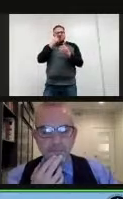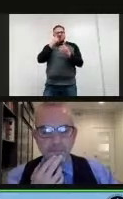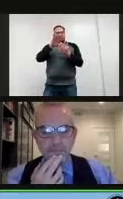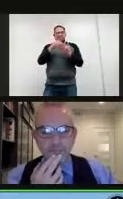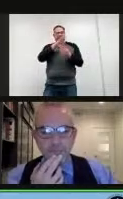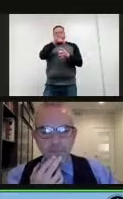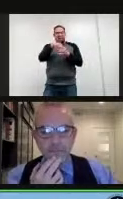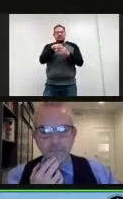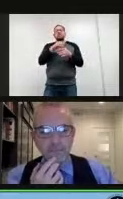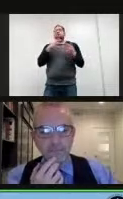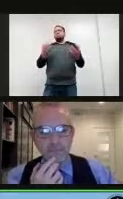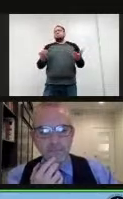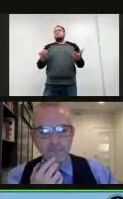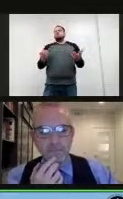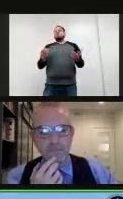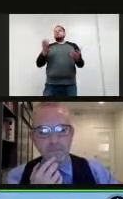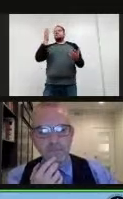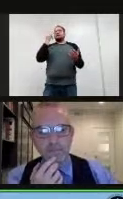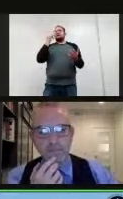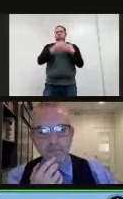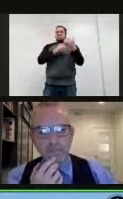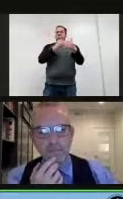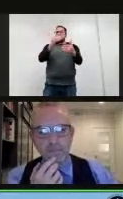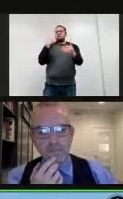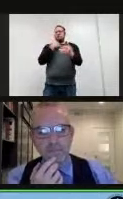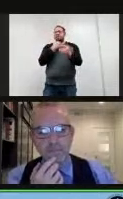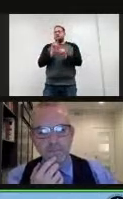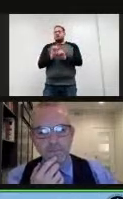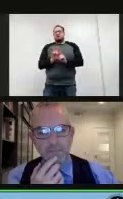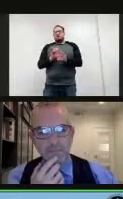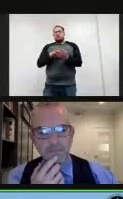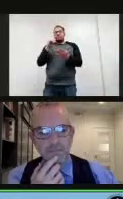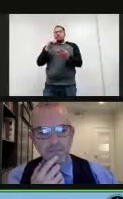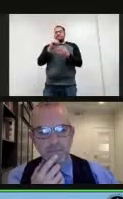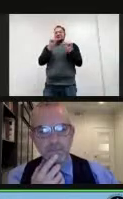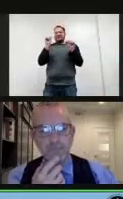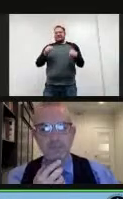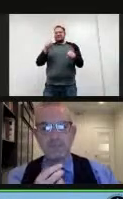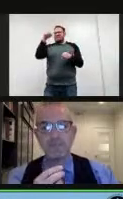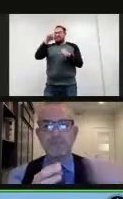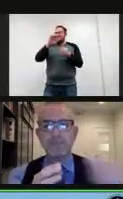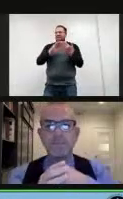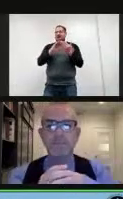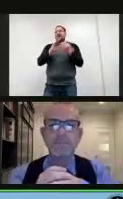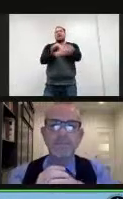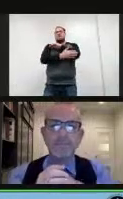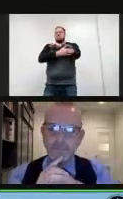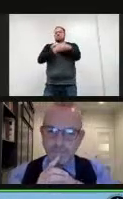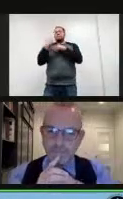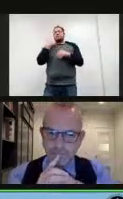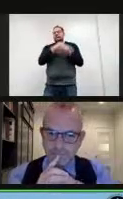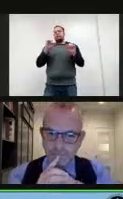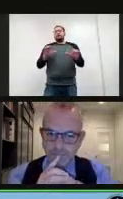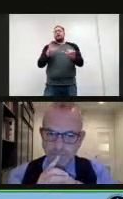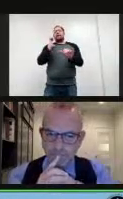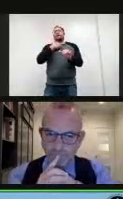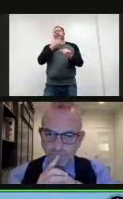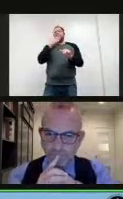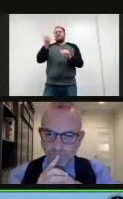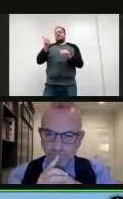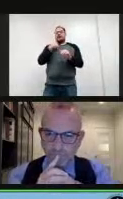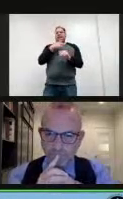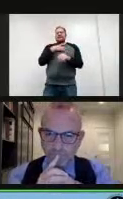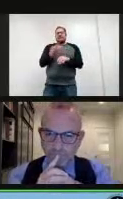And because in the process, we are also learning the system in this country so that we can do our best. So I like this.